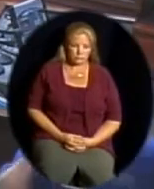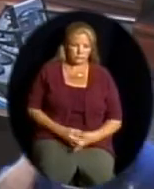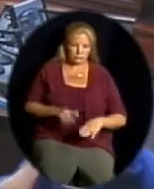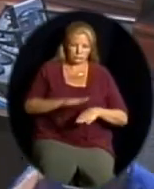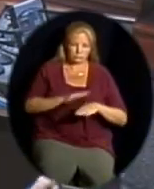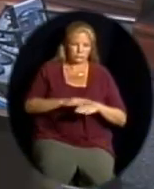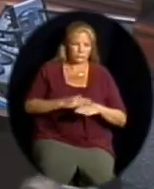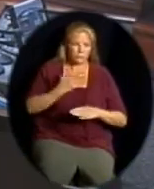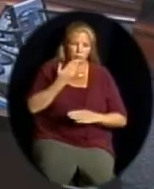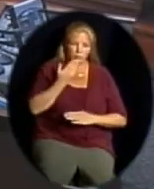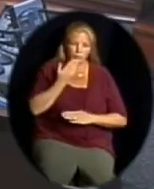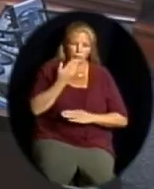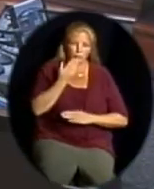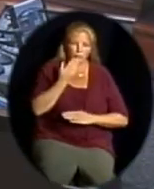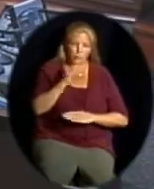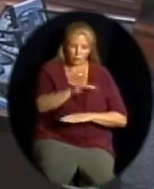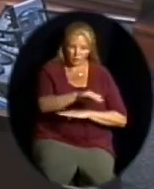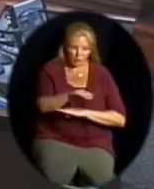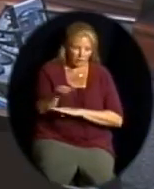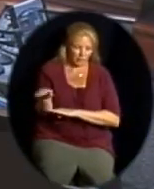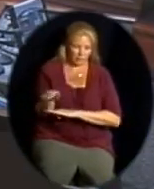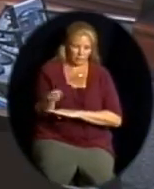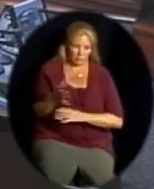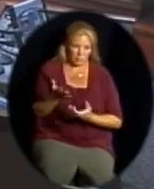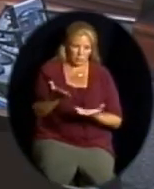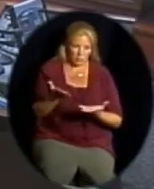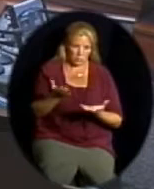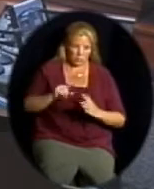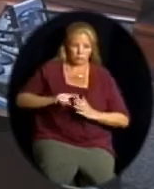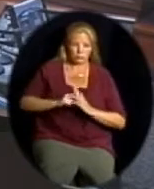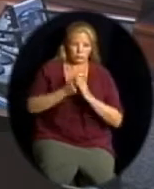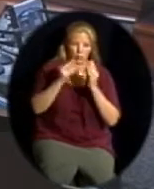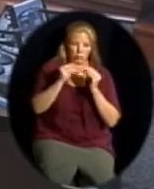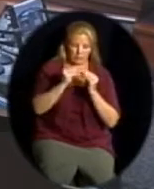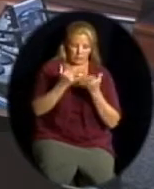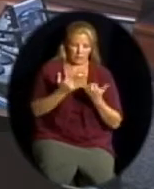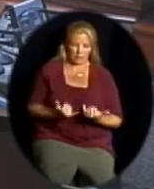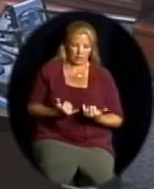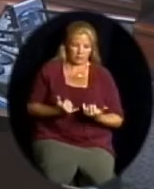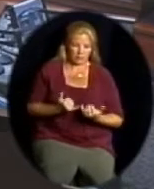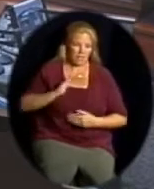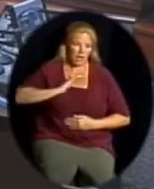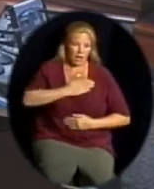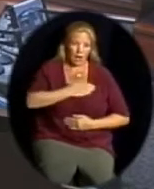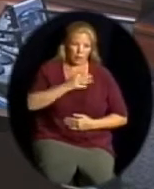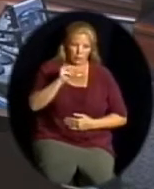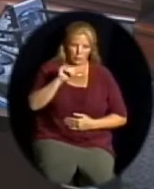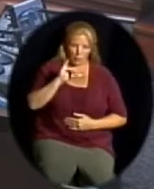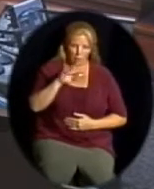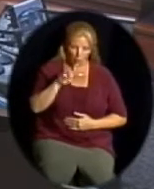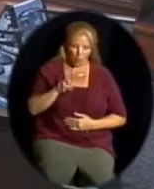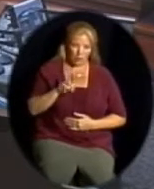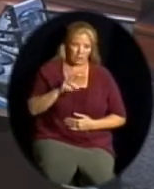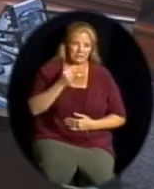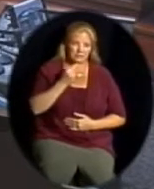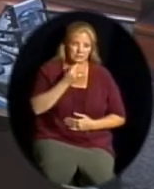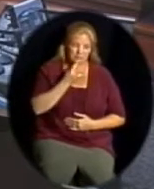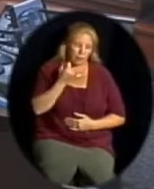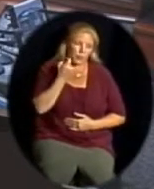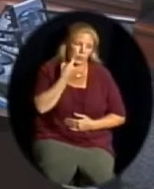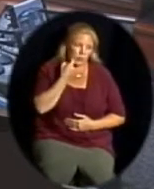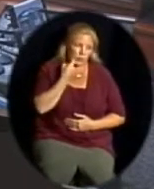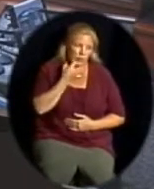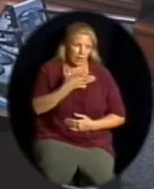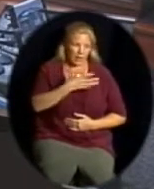Good evening, everyone. I'd like to call this meeting to order tonight. As I heard our mayor say this afternoon, and also heard our chairwoman